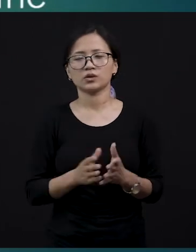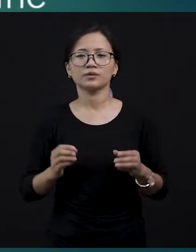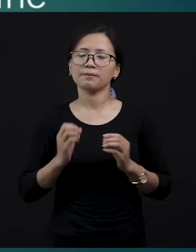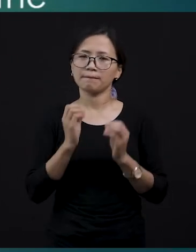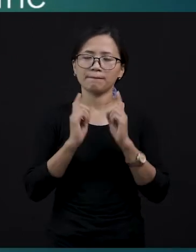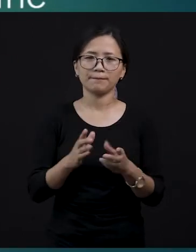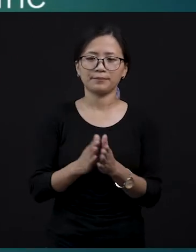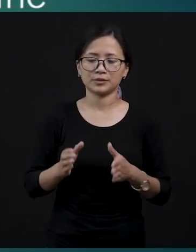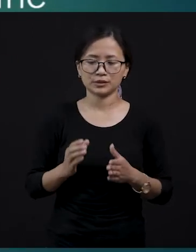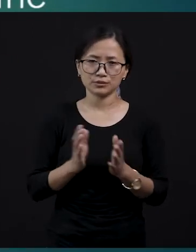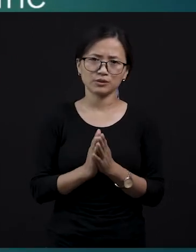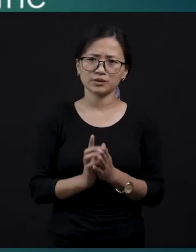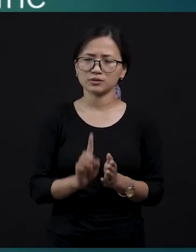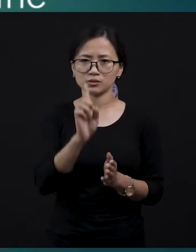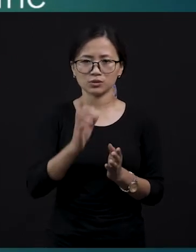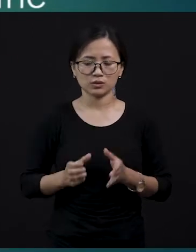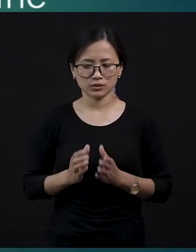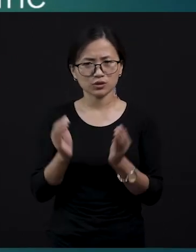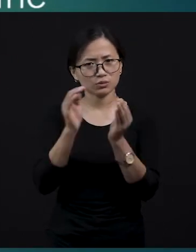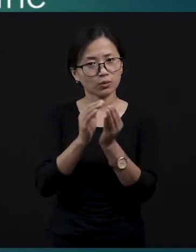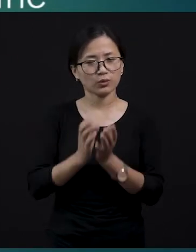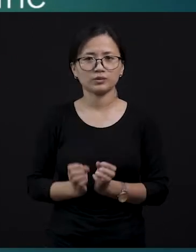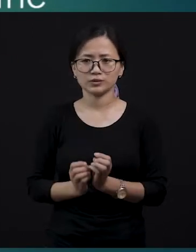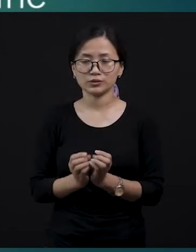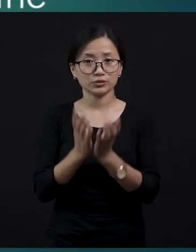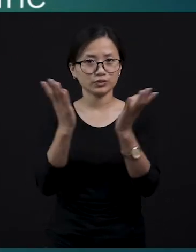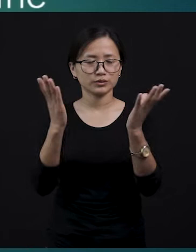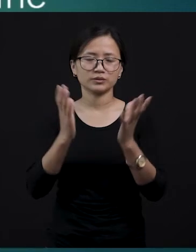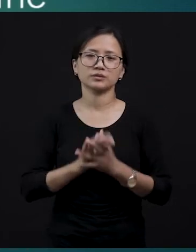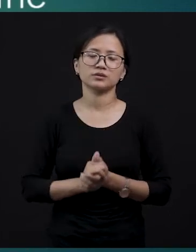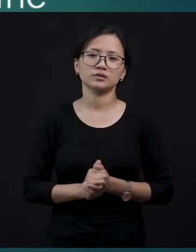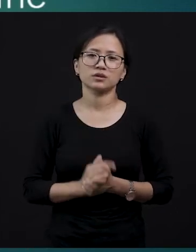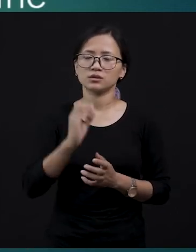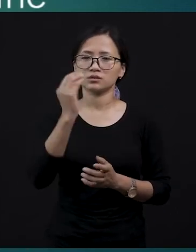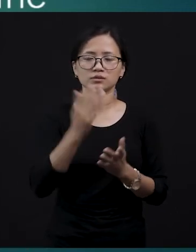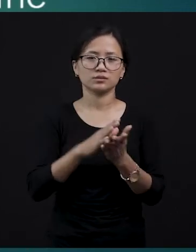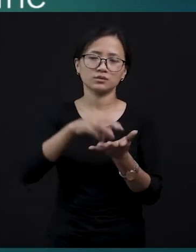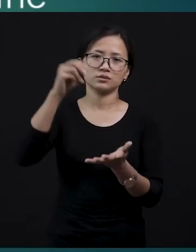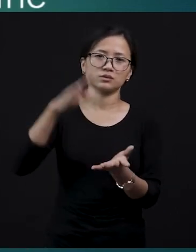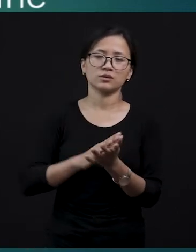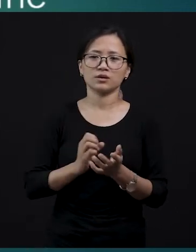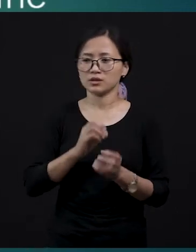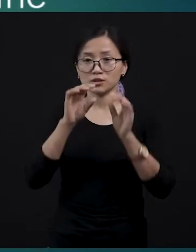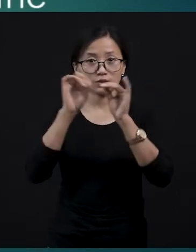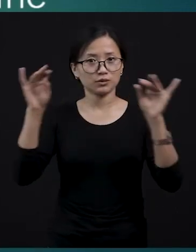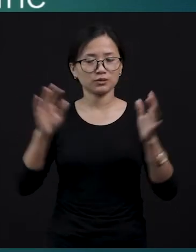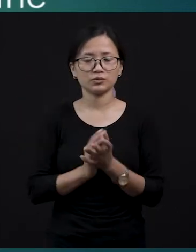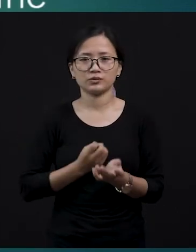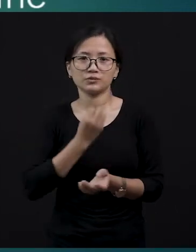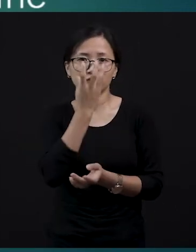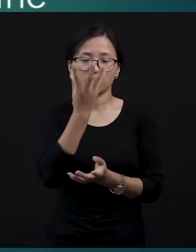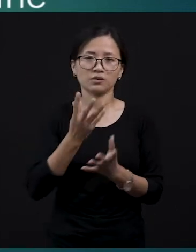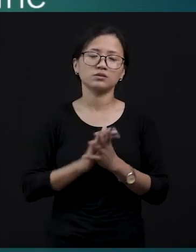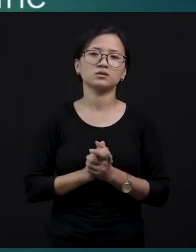bushes all around. Okay, so those are some kinds of deserts, and some deserts are sprinkled with flowers during the spring